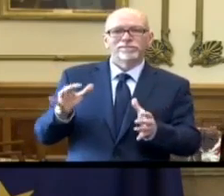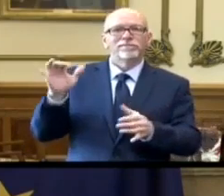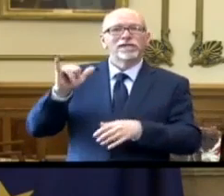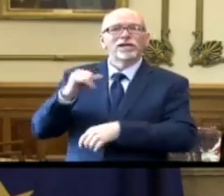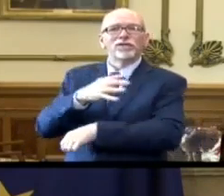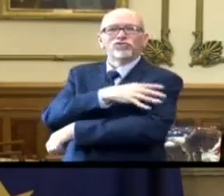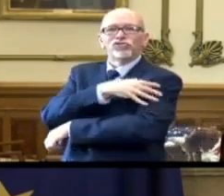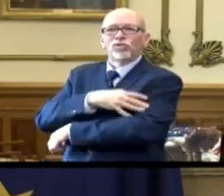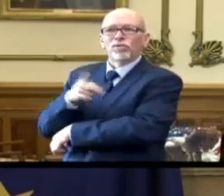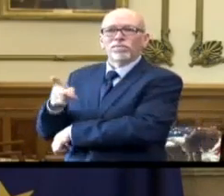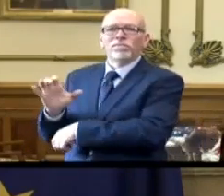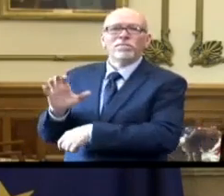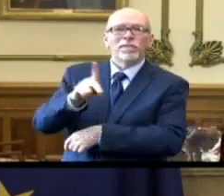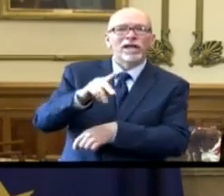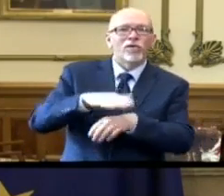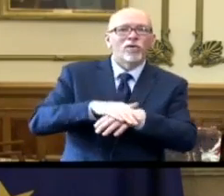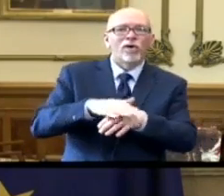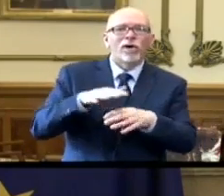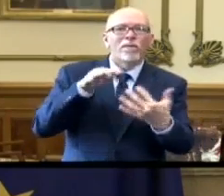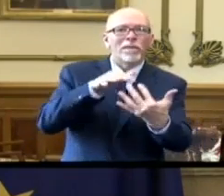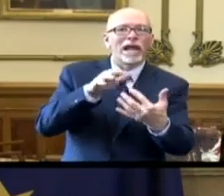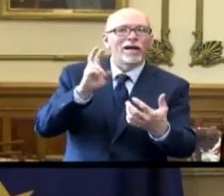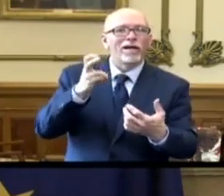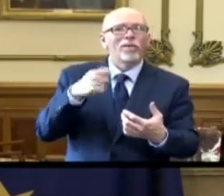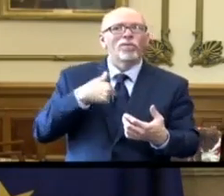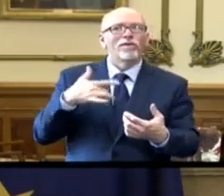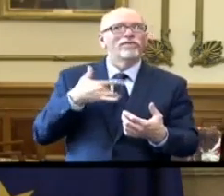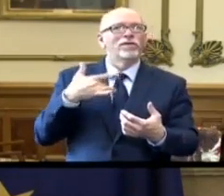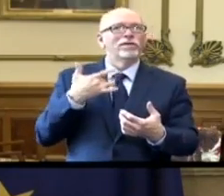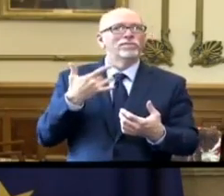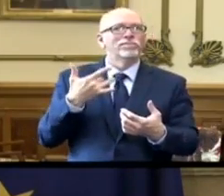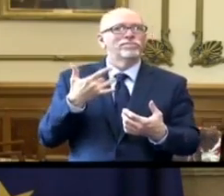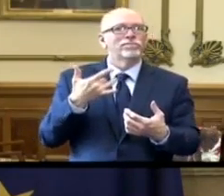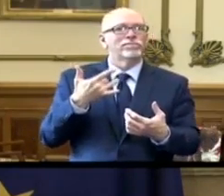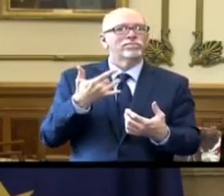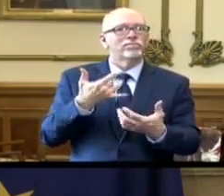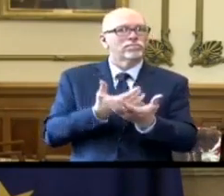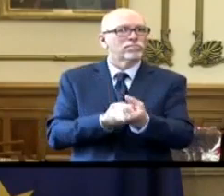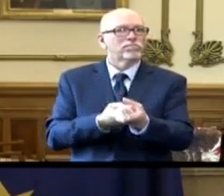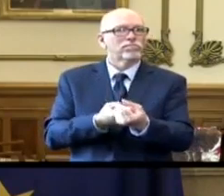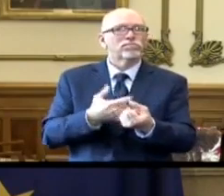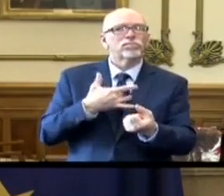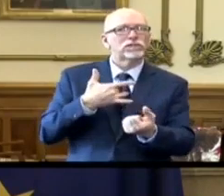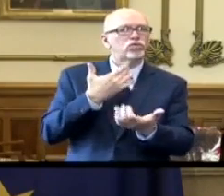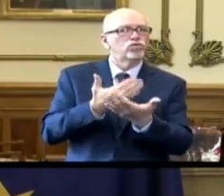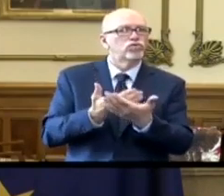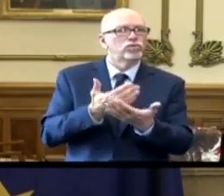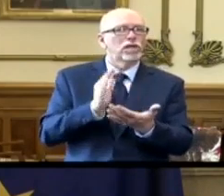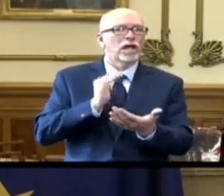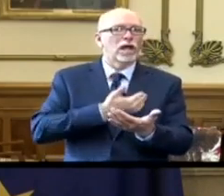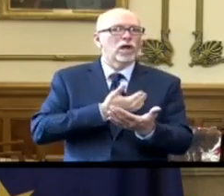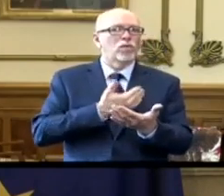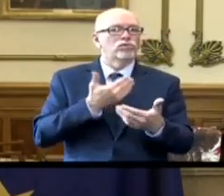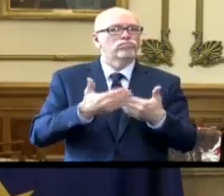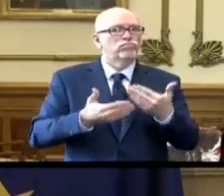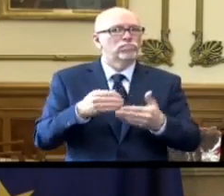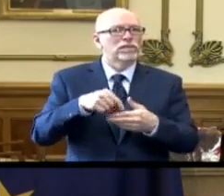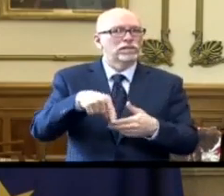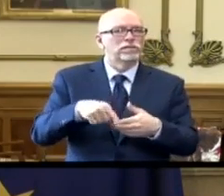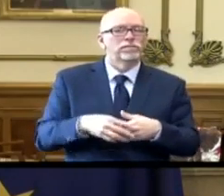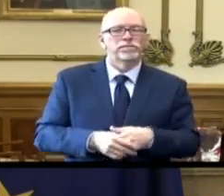general back on the battlefield. We feel very good and confident about how we're standing up on this